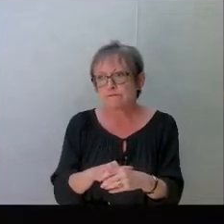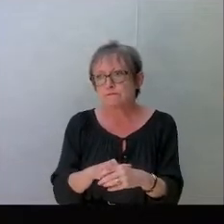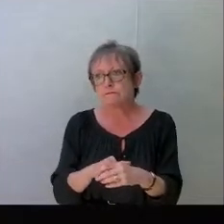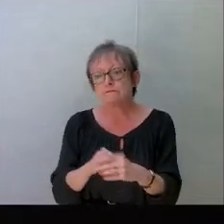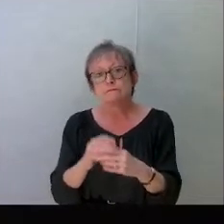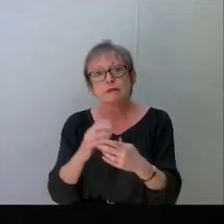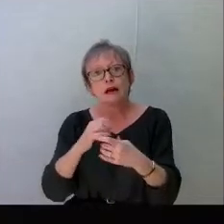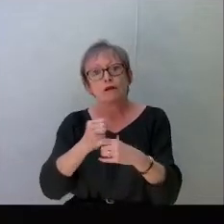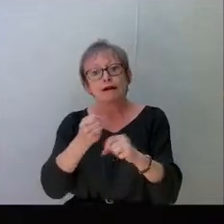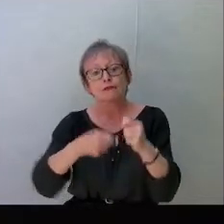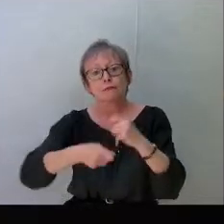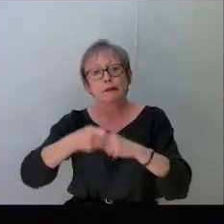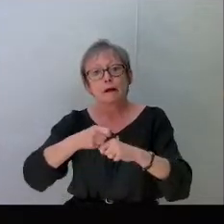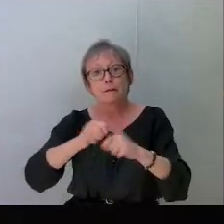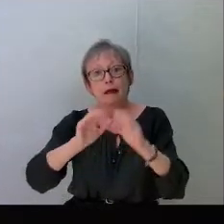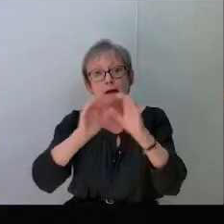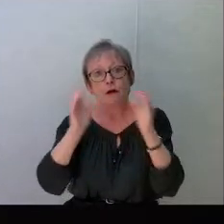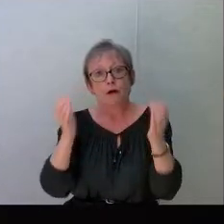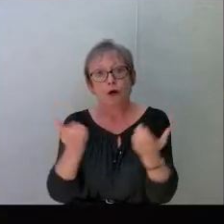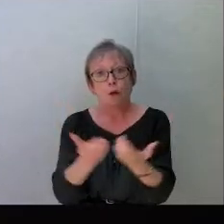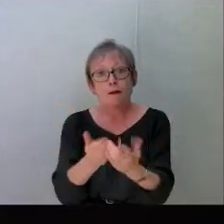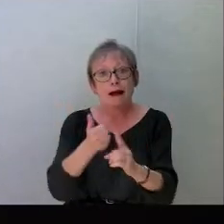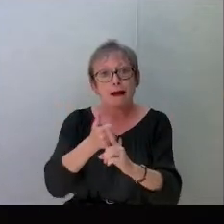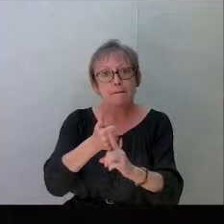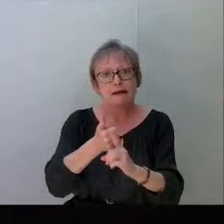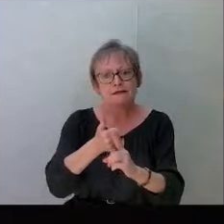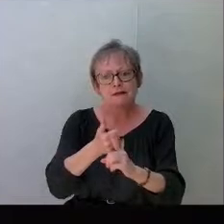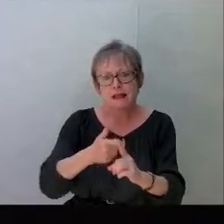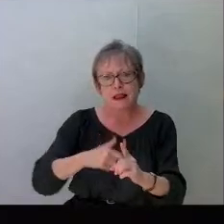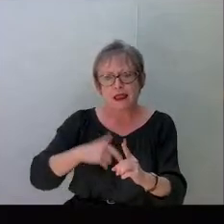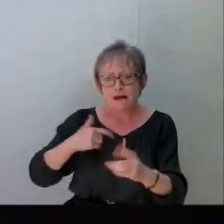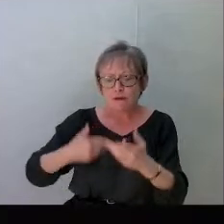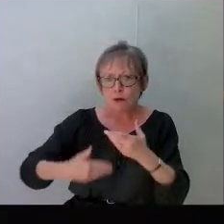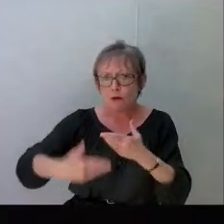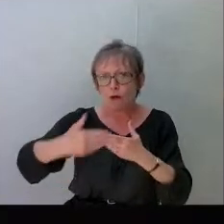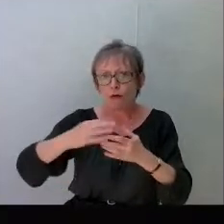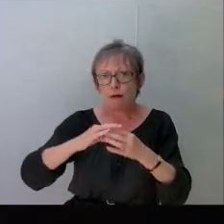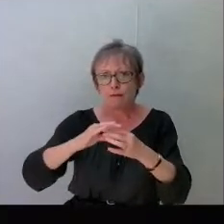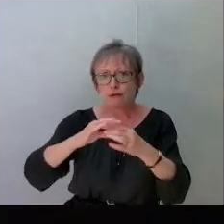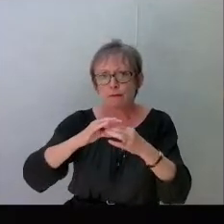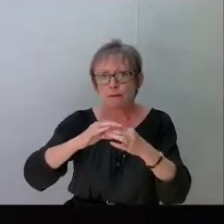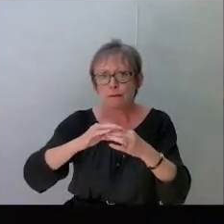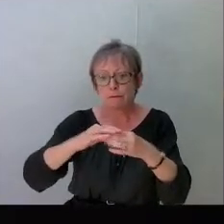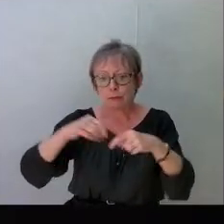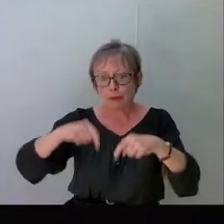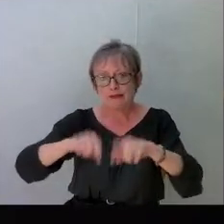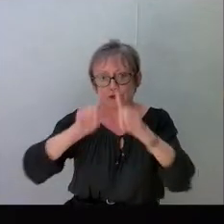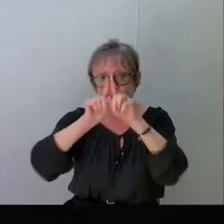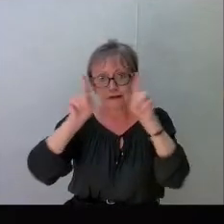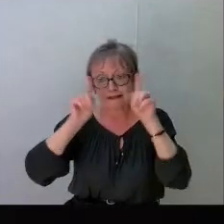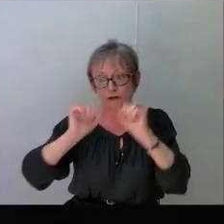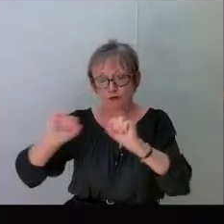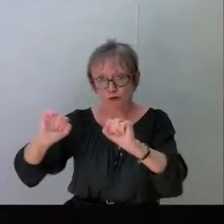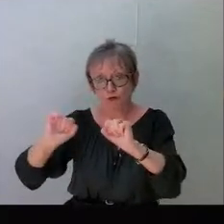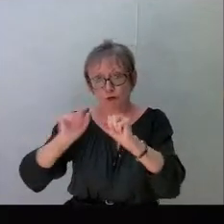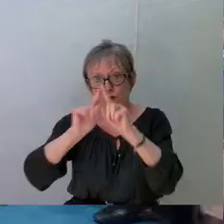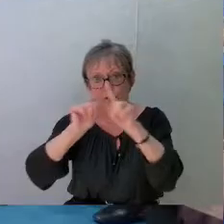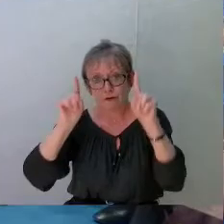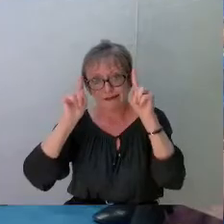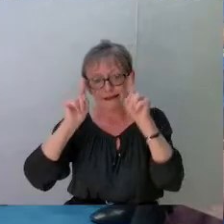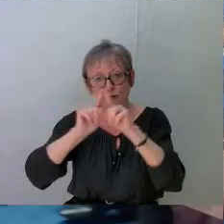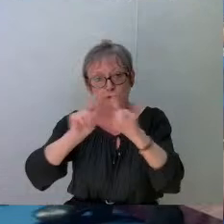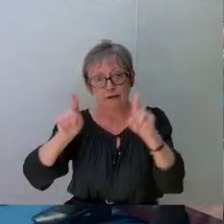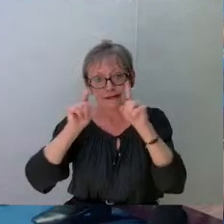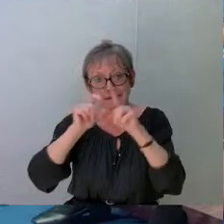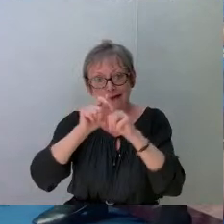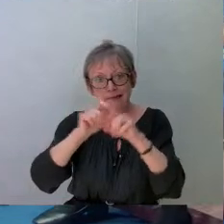you become global ambassadors with a lifelong membership of this university, your university, the University of Dundee.